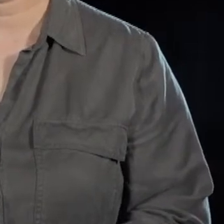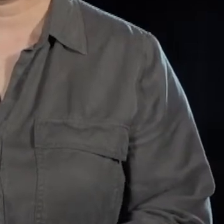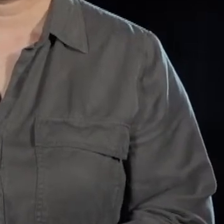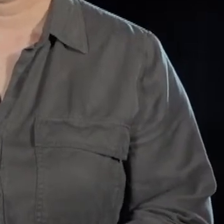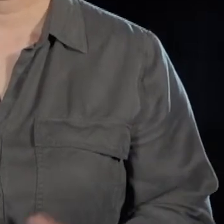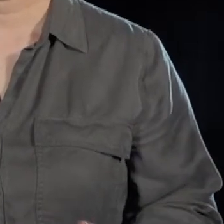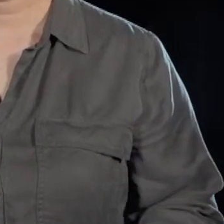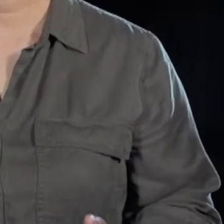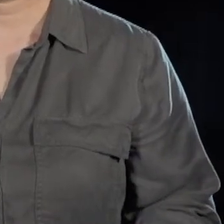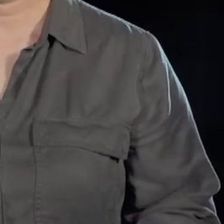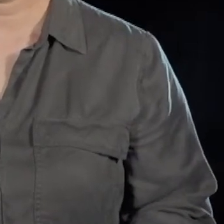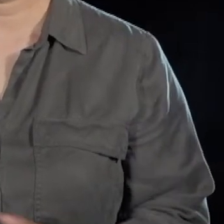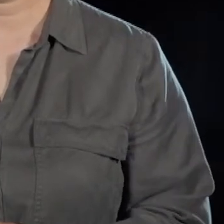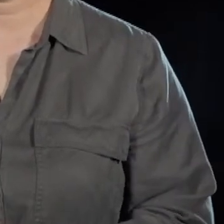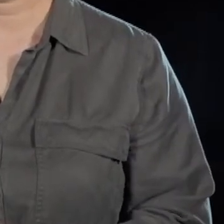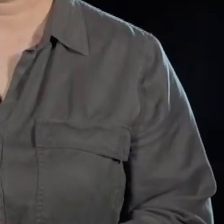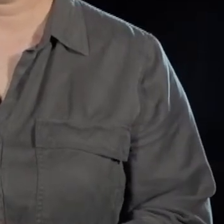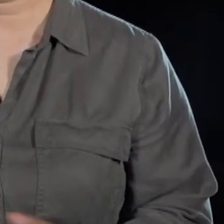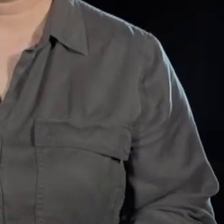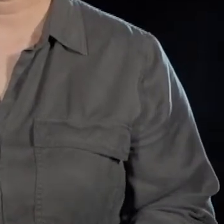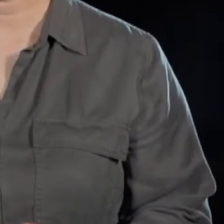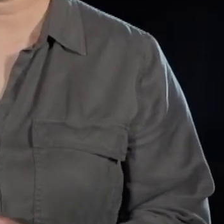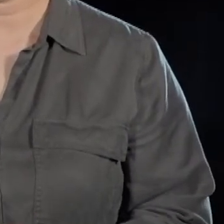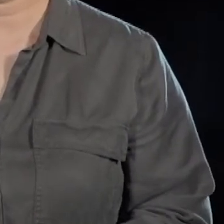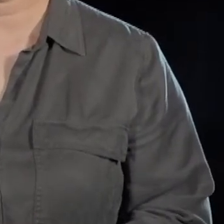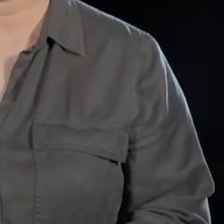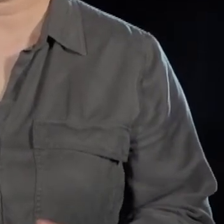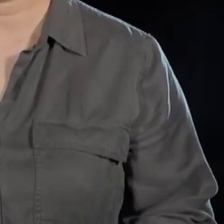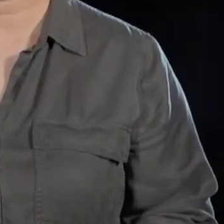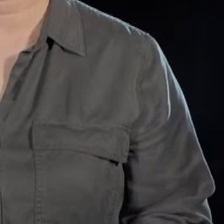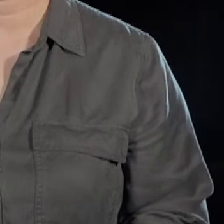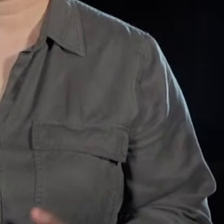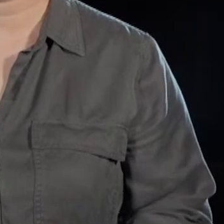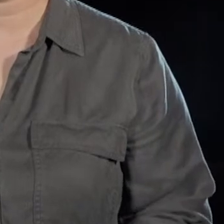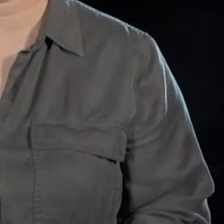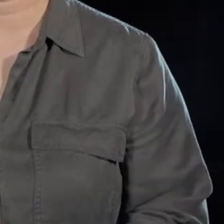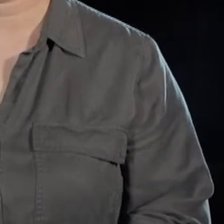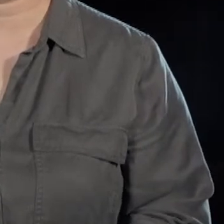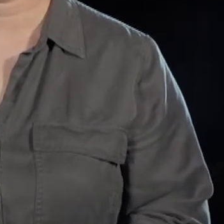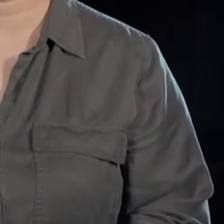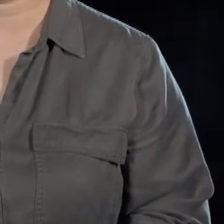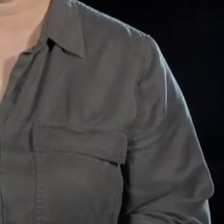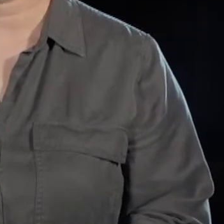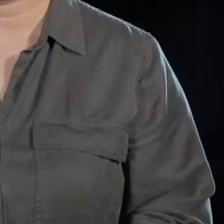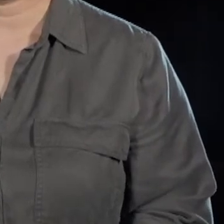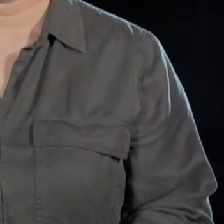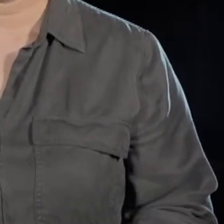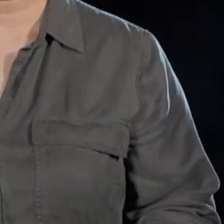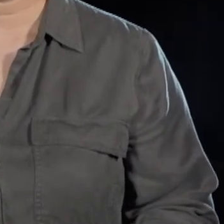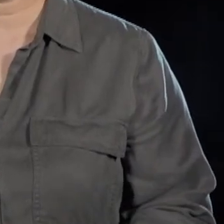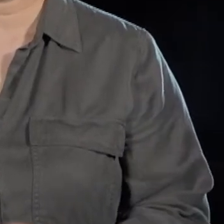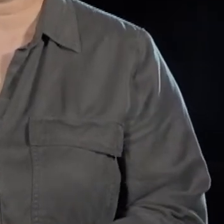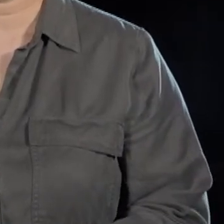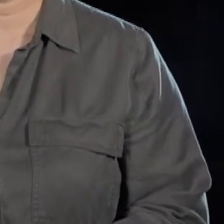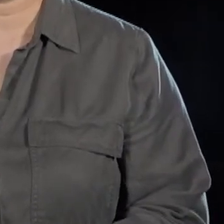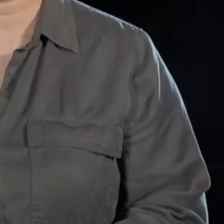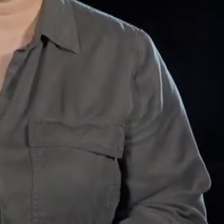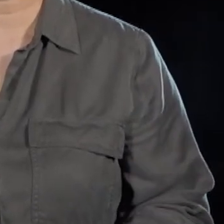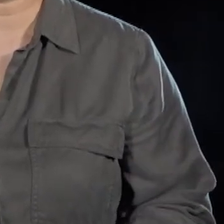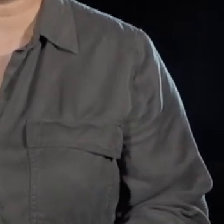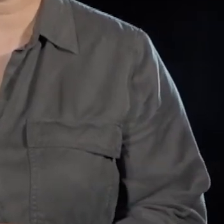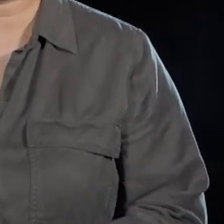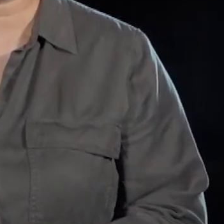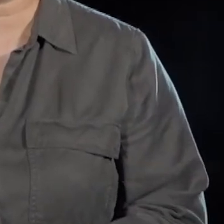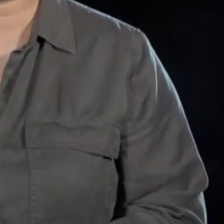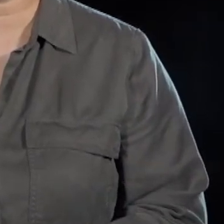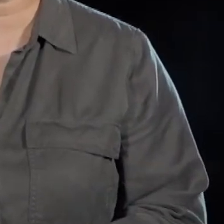them. I'm so excited to be able to dig a little bit deeper into Vancouver's important queer history. I'm also the former